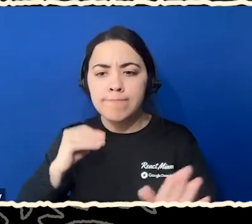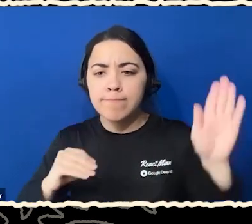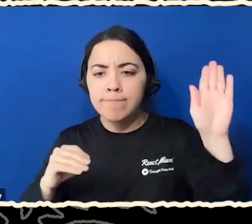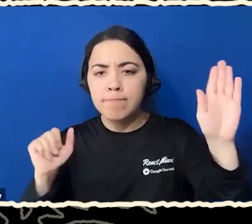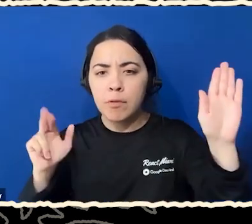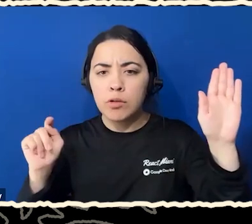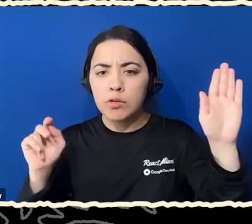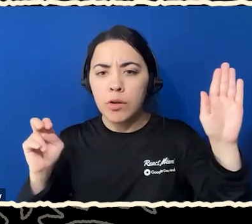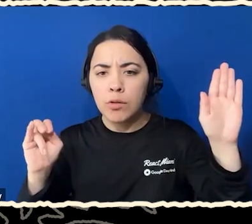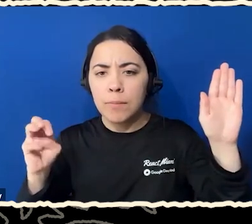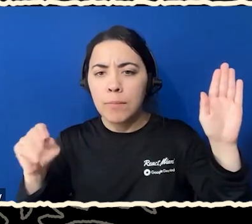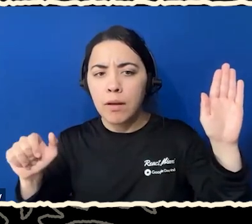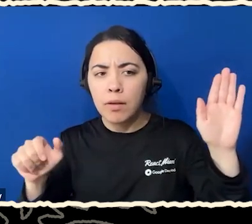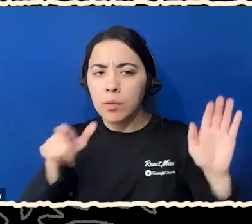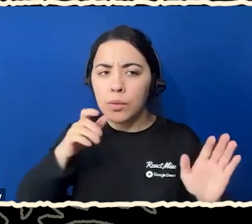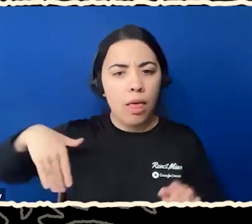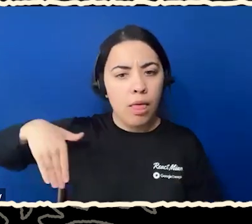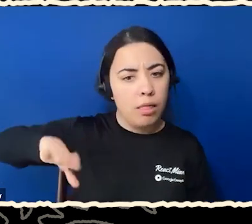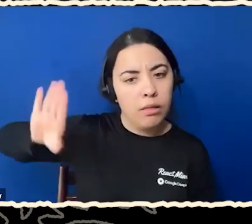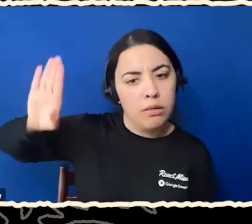And who here has not?